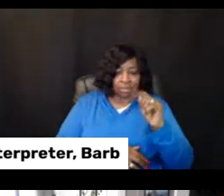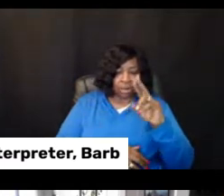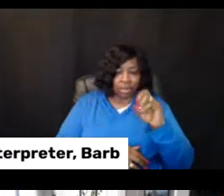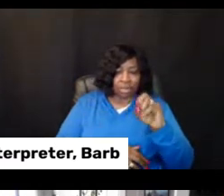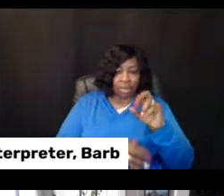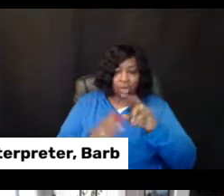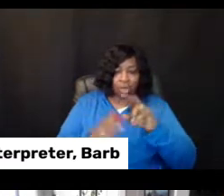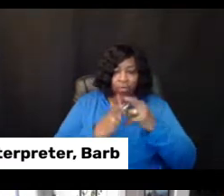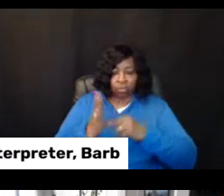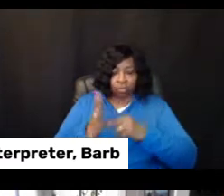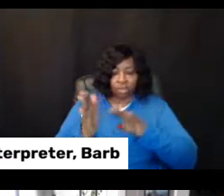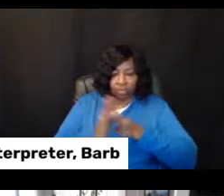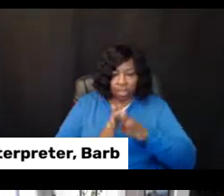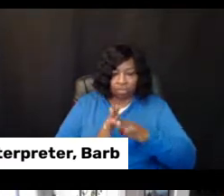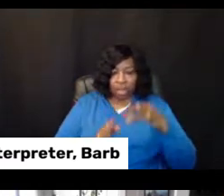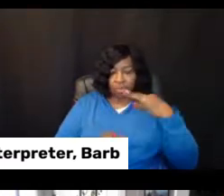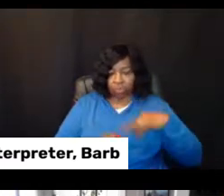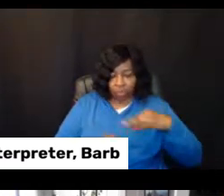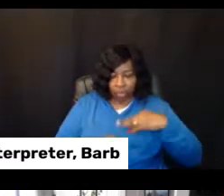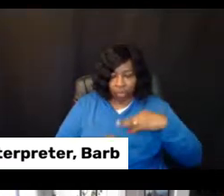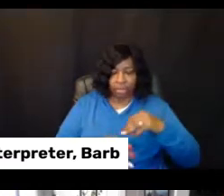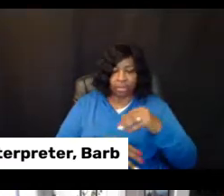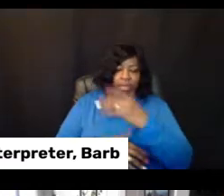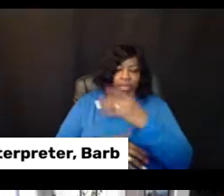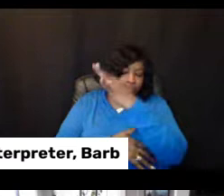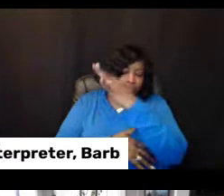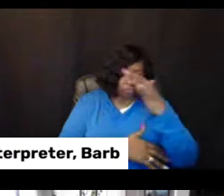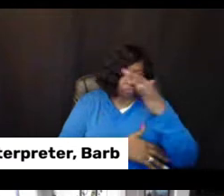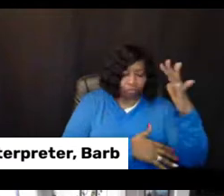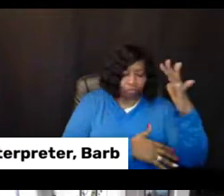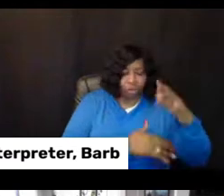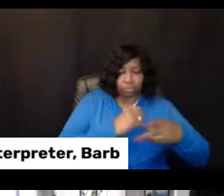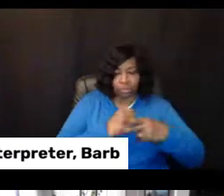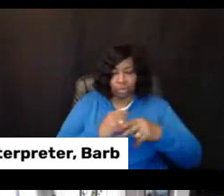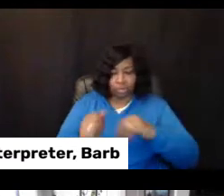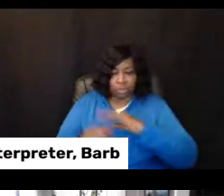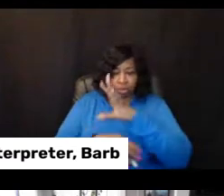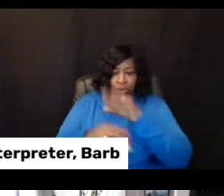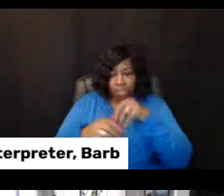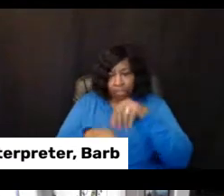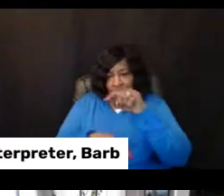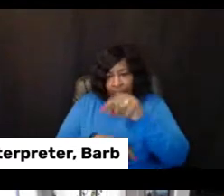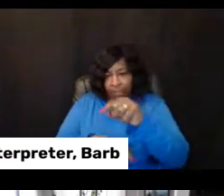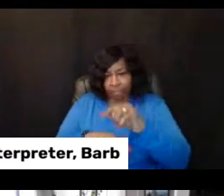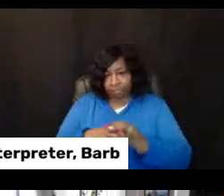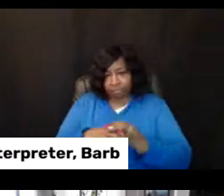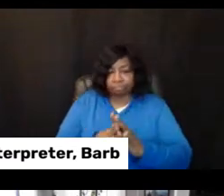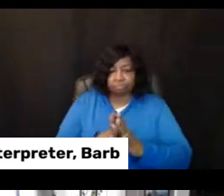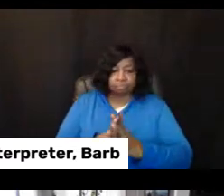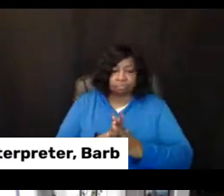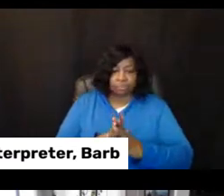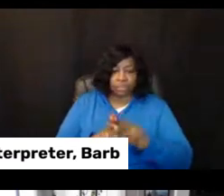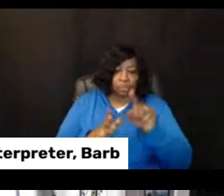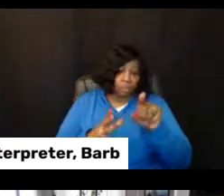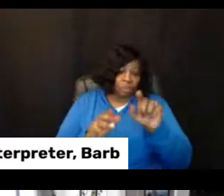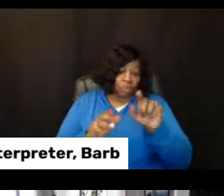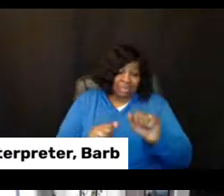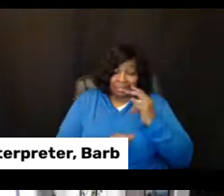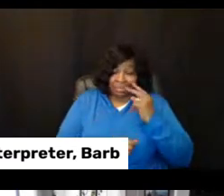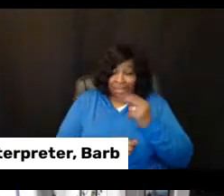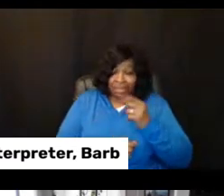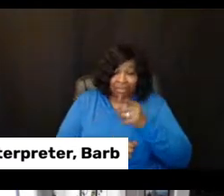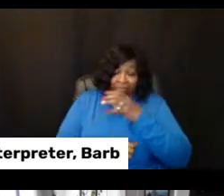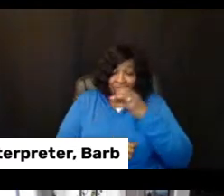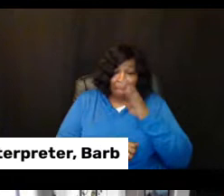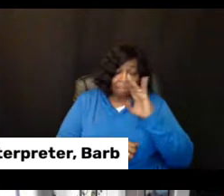credit, research, and other kinds of programs that aren't included in those other major buckets. So as you can see, the Farm